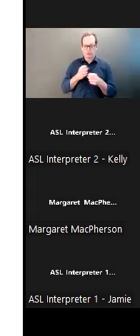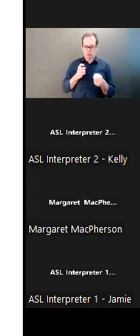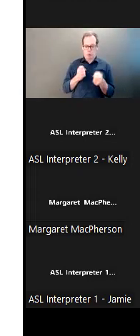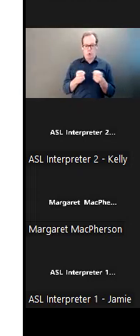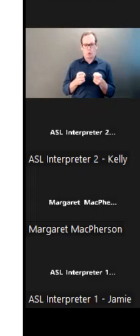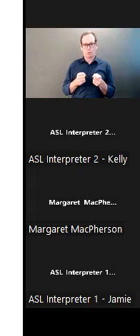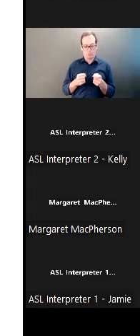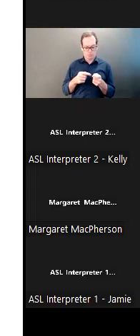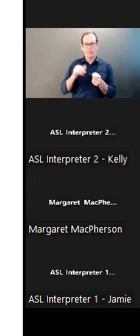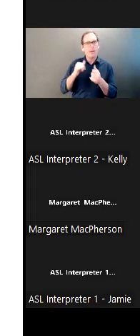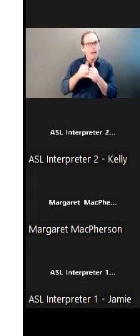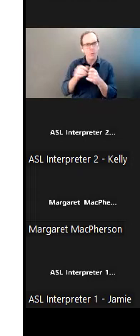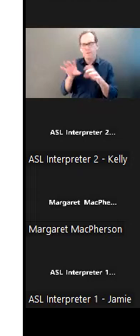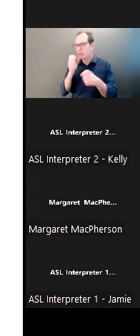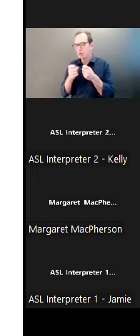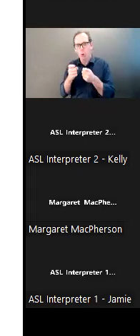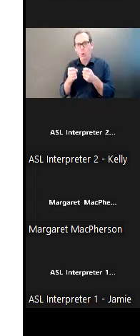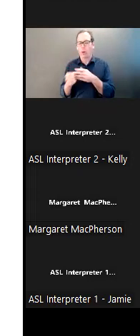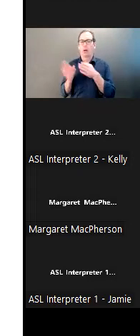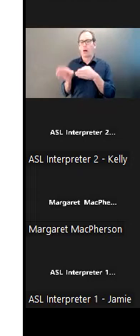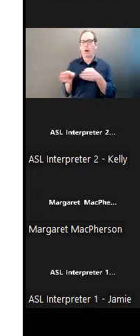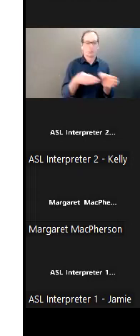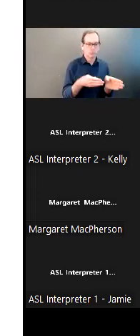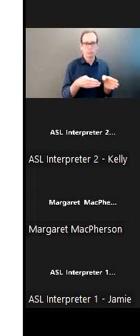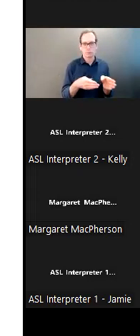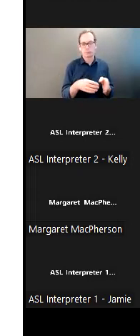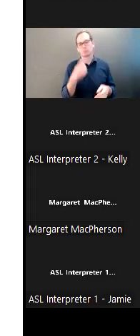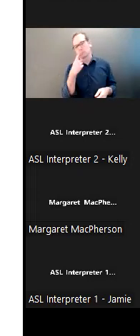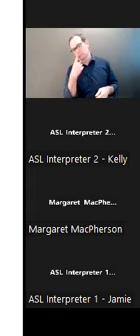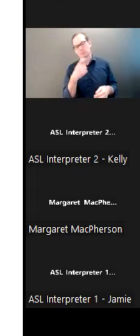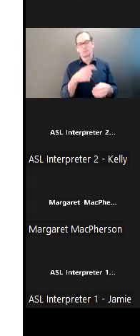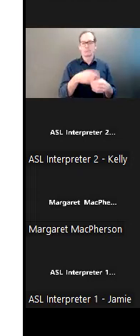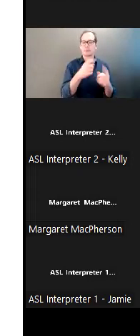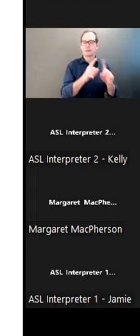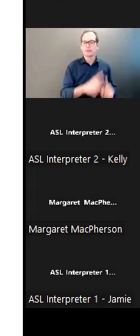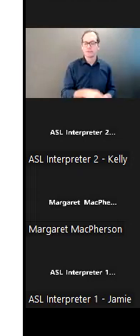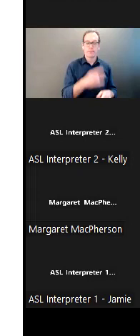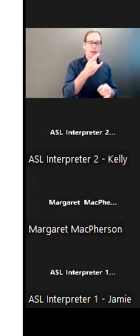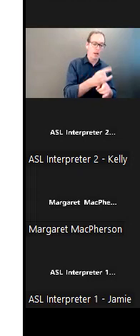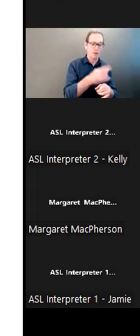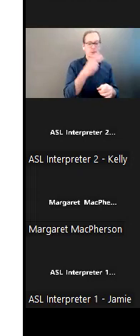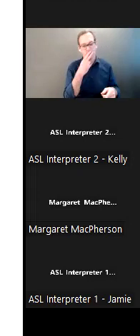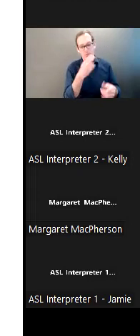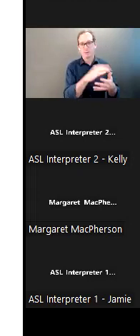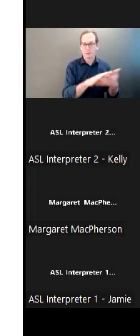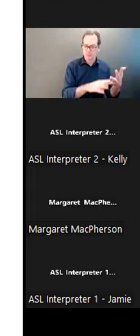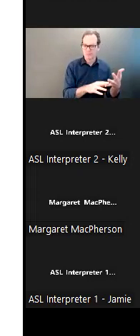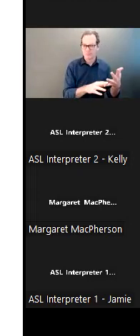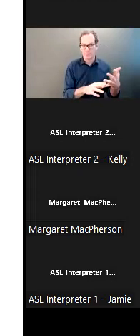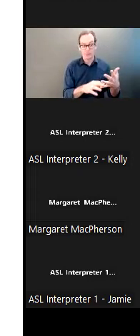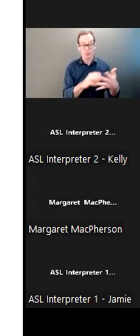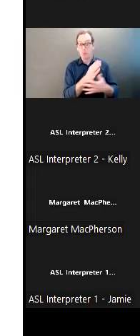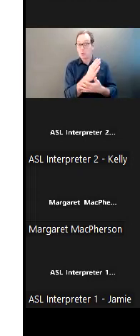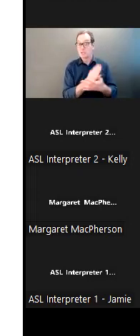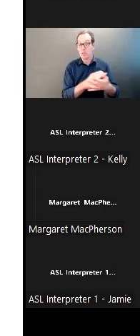use of substances. But substances themselves are not all seen equally or treated equally. Some substances are highly